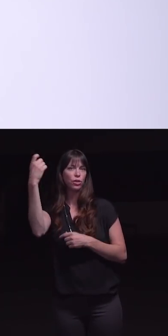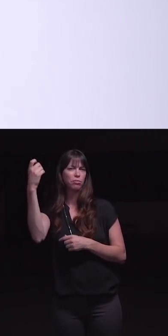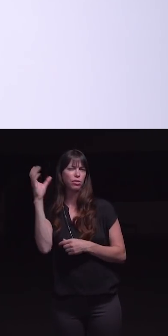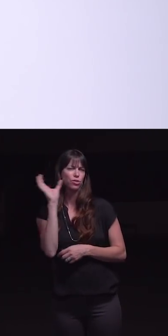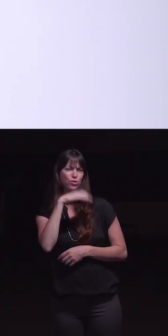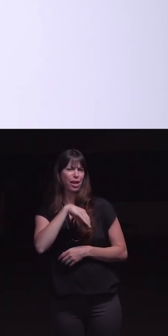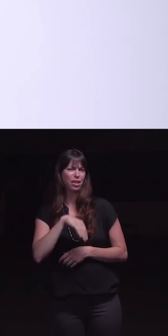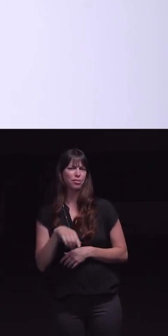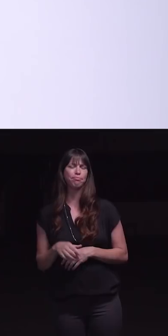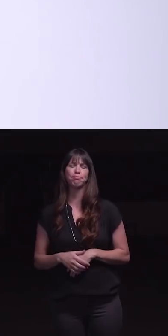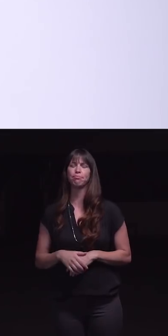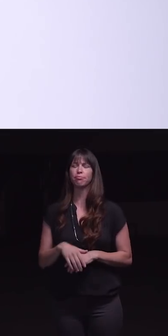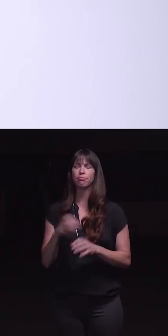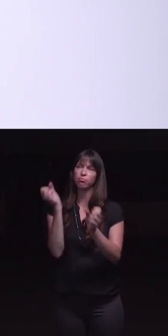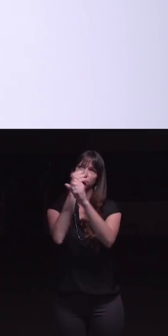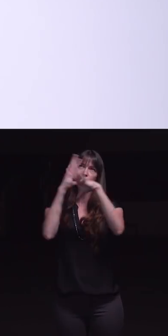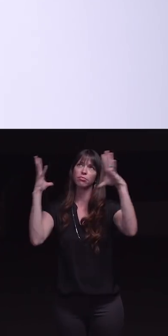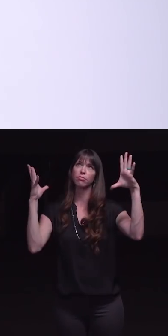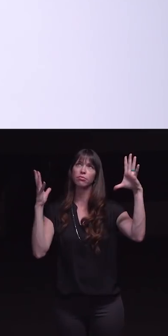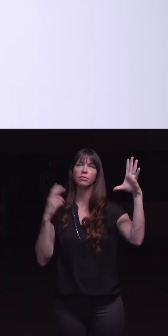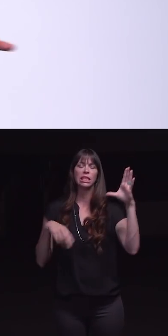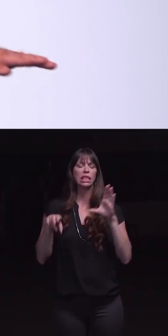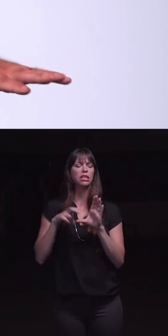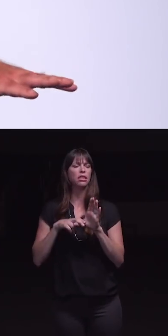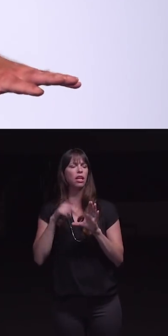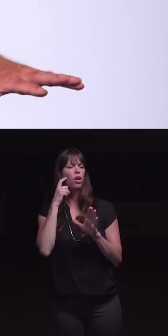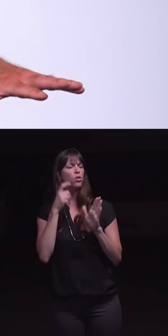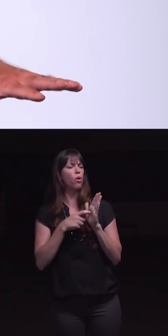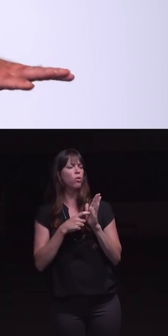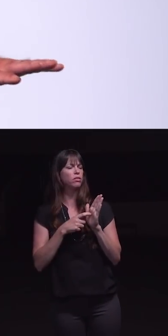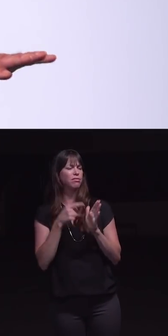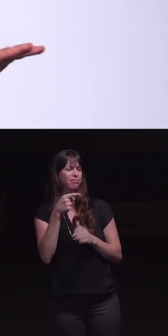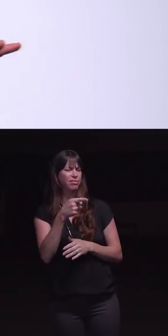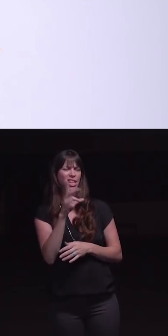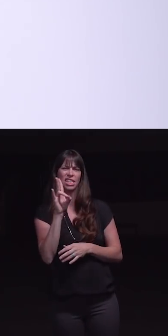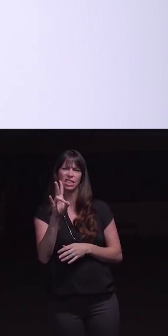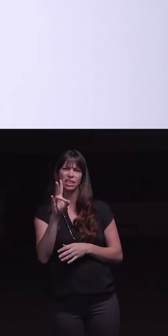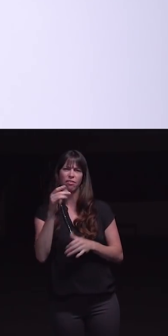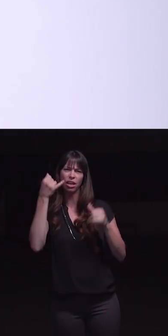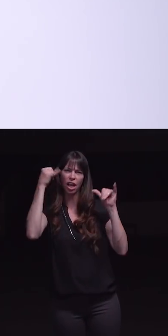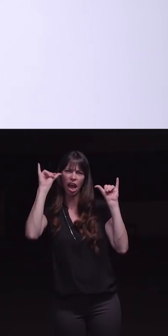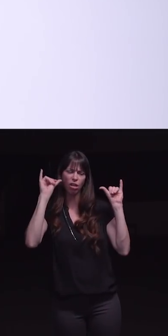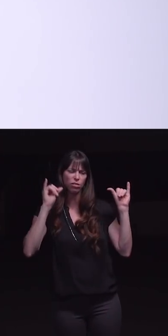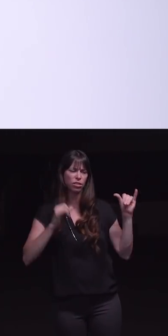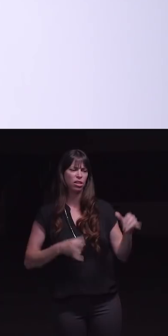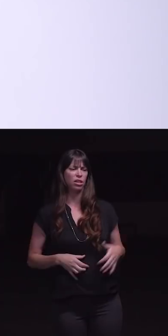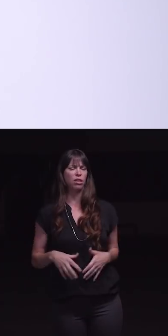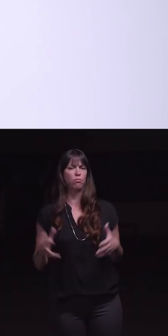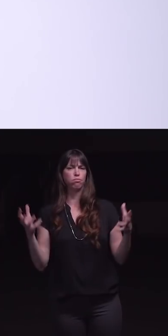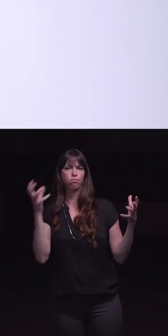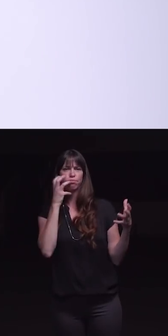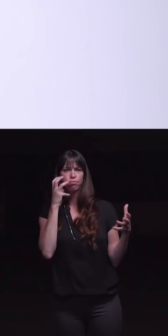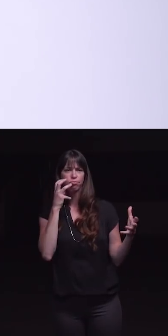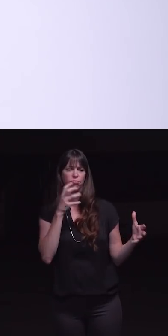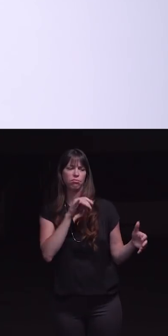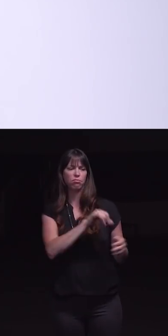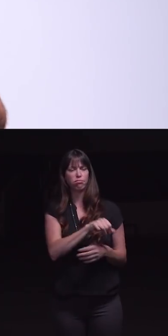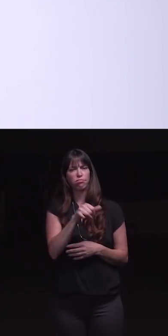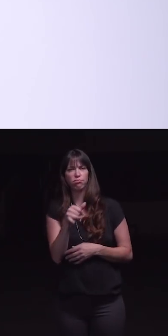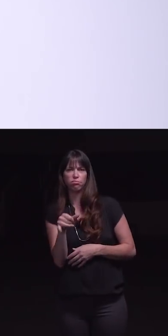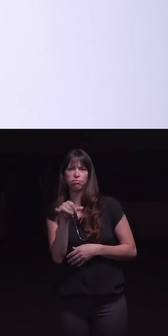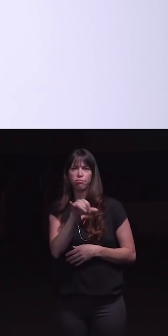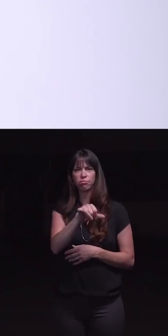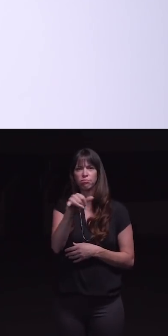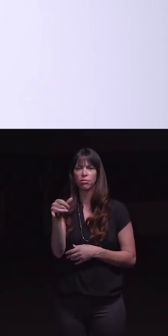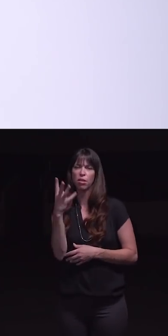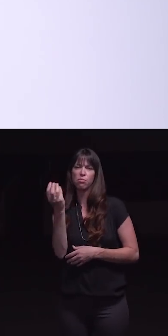was weird. You know, he's sitting by the Nile, and in his dream, these seven cows come up out of the Nile. They are fat,